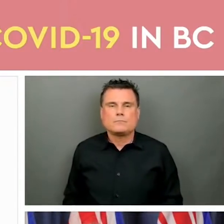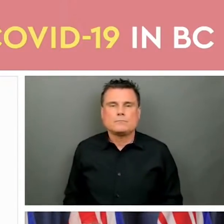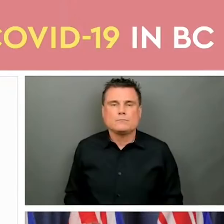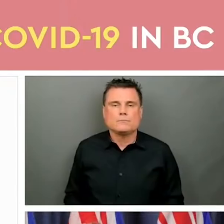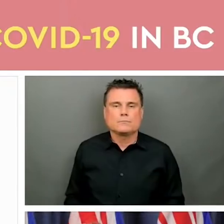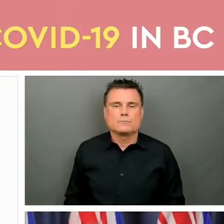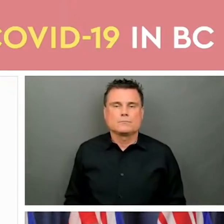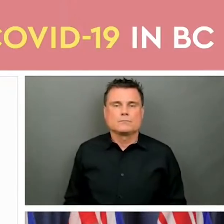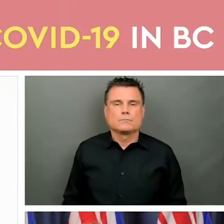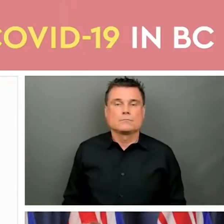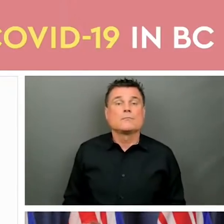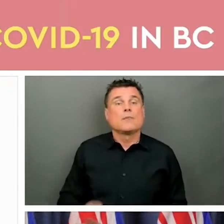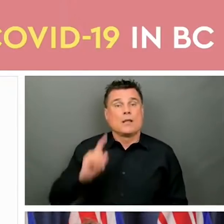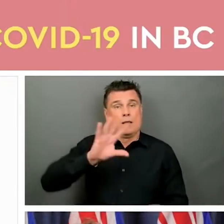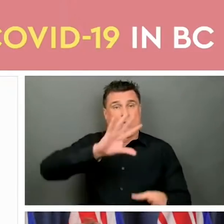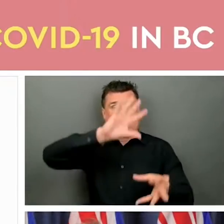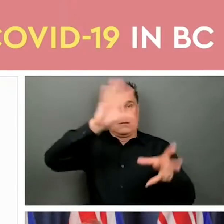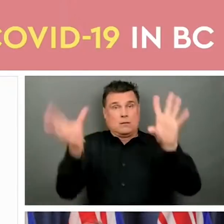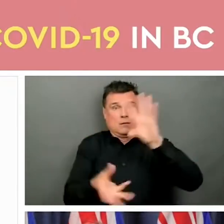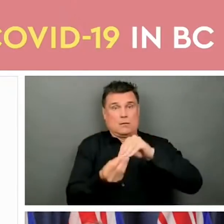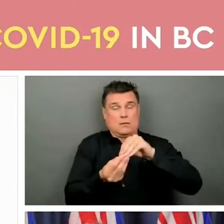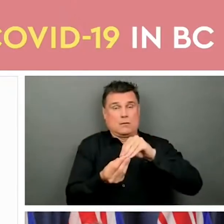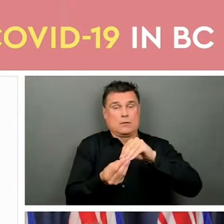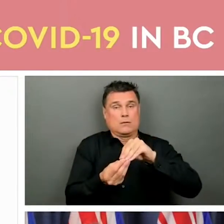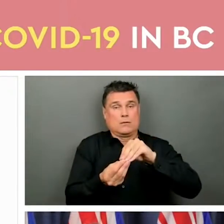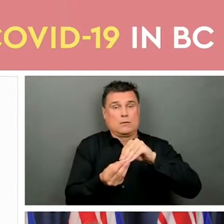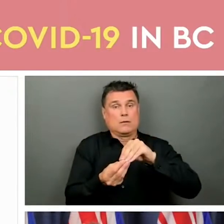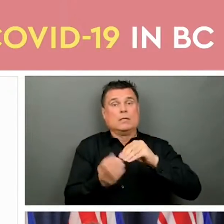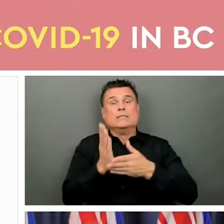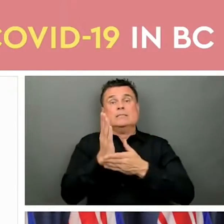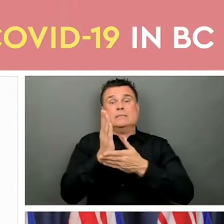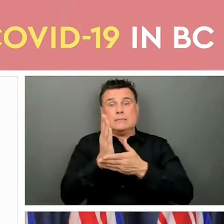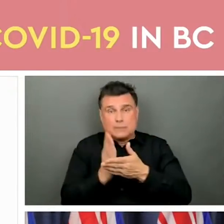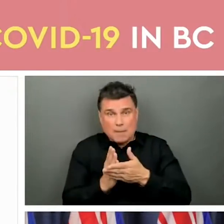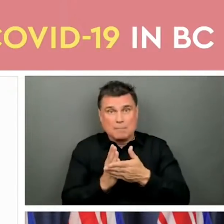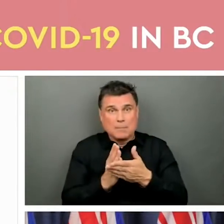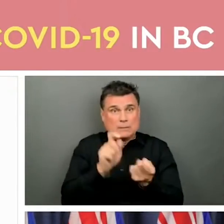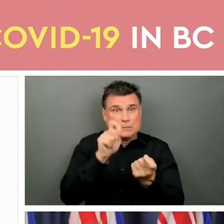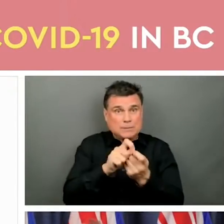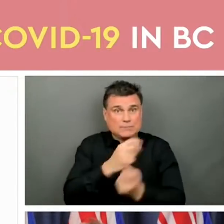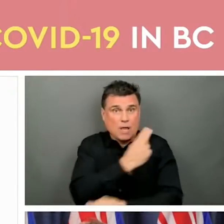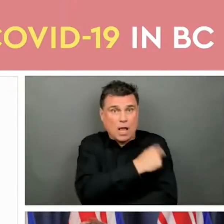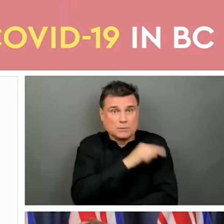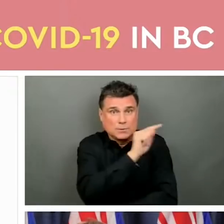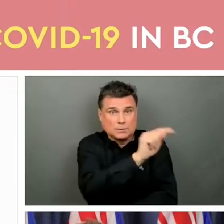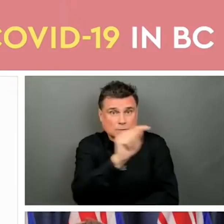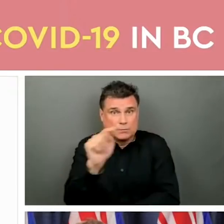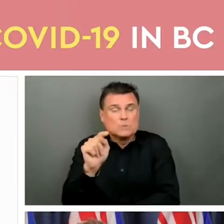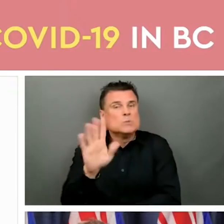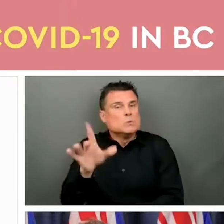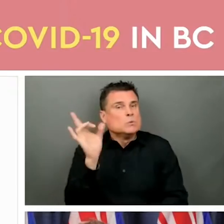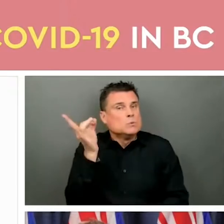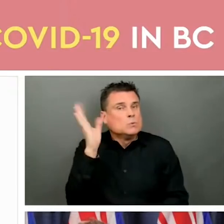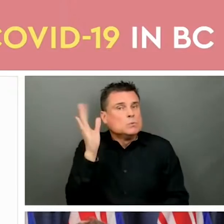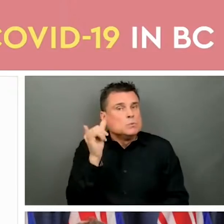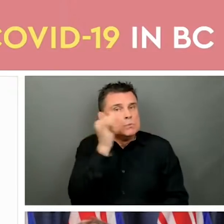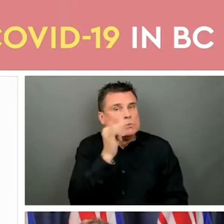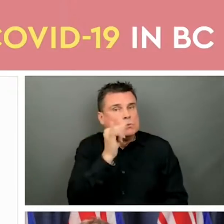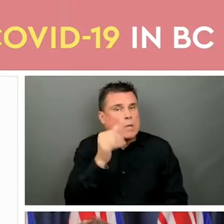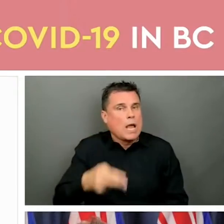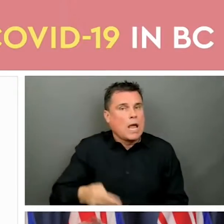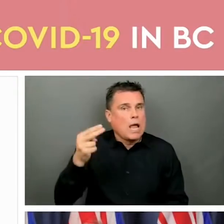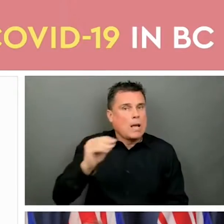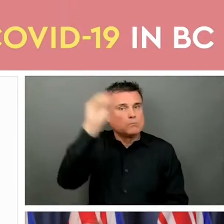bed capacity. And these are the hospitals, and you see them on this list, and this is obviously particularly the case in the areas of